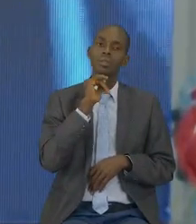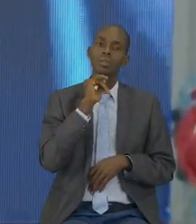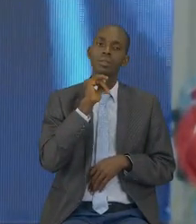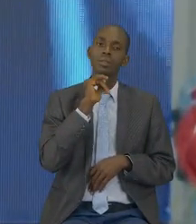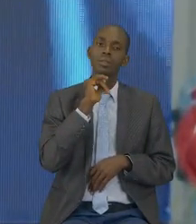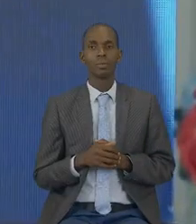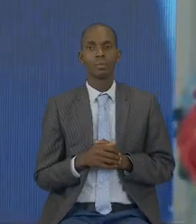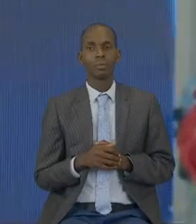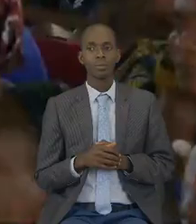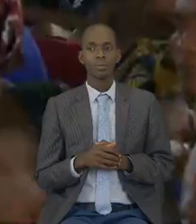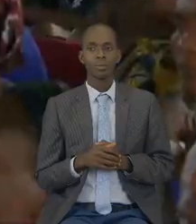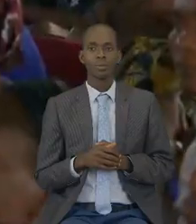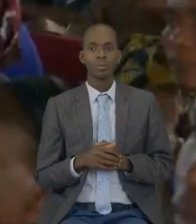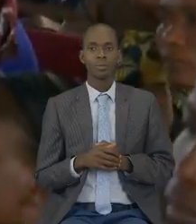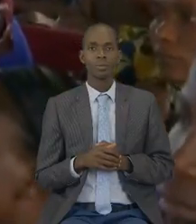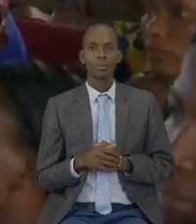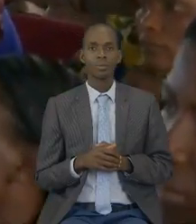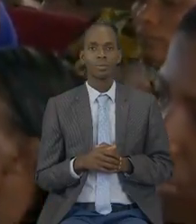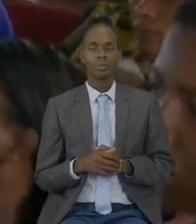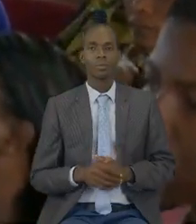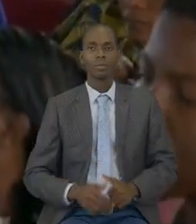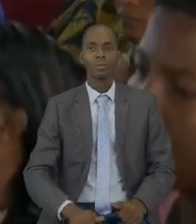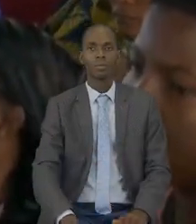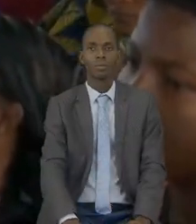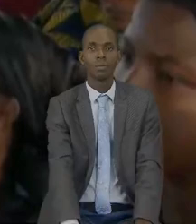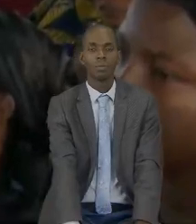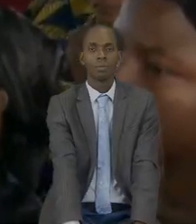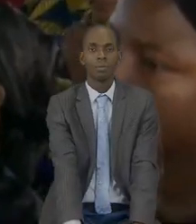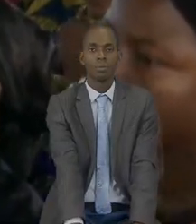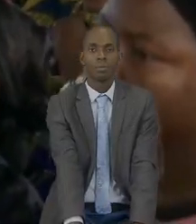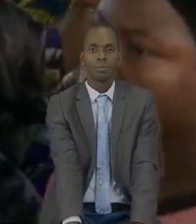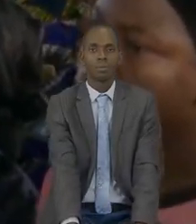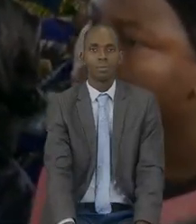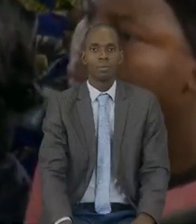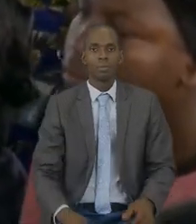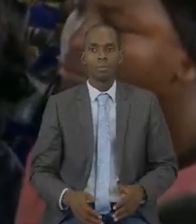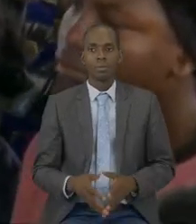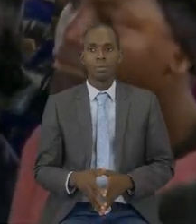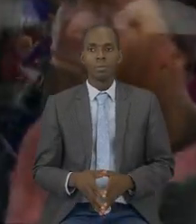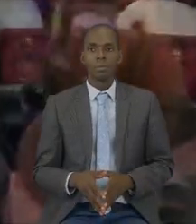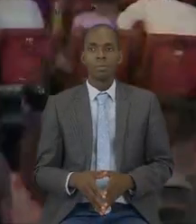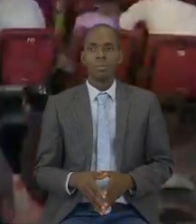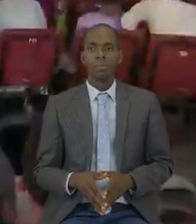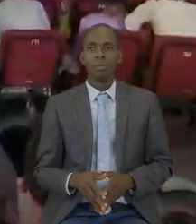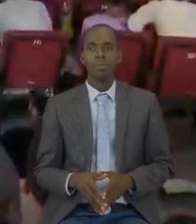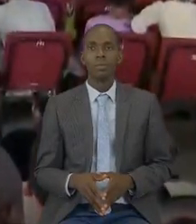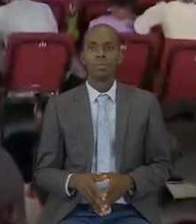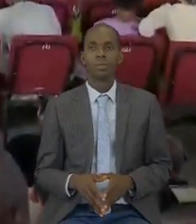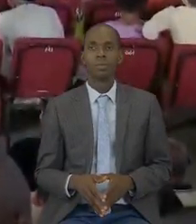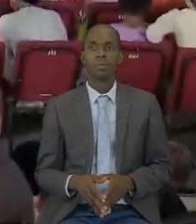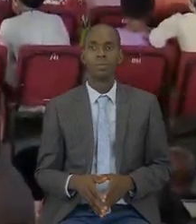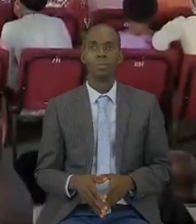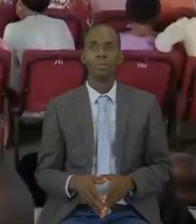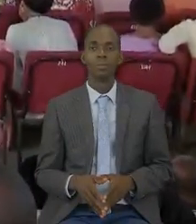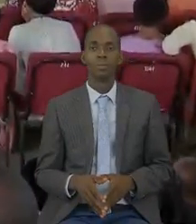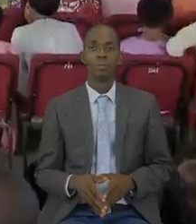shallow. It's a repetition. And he doesn't have the unction. He doesn't have the revelation. And